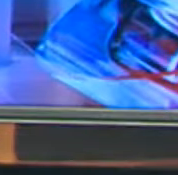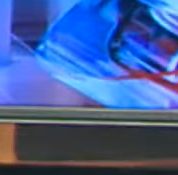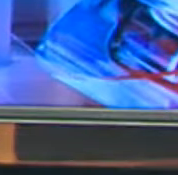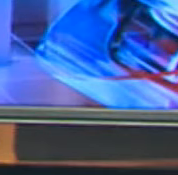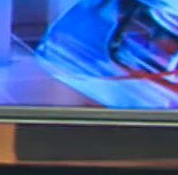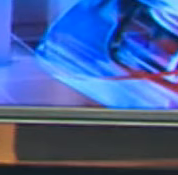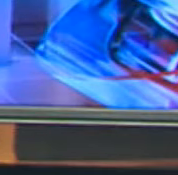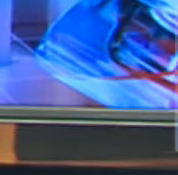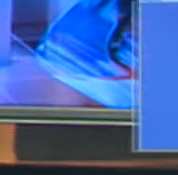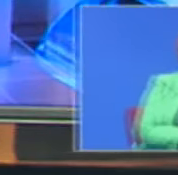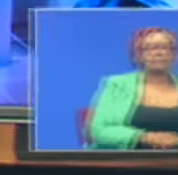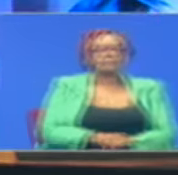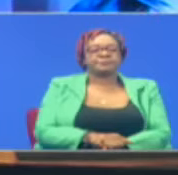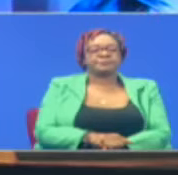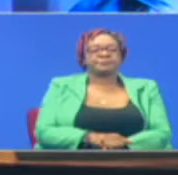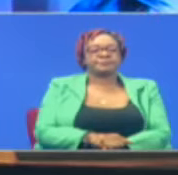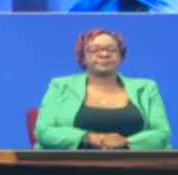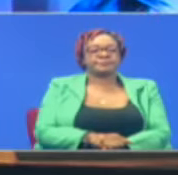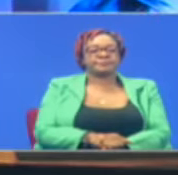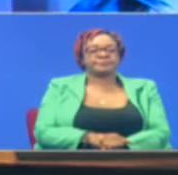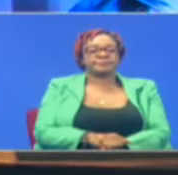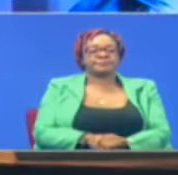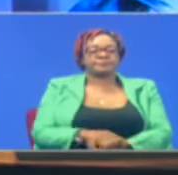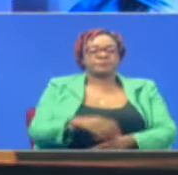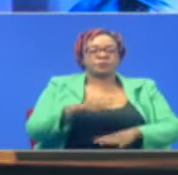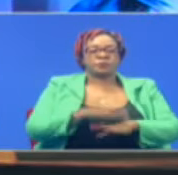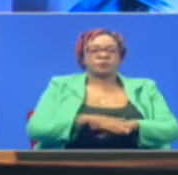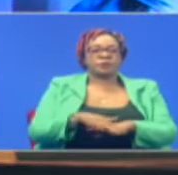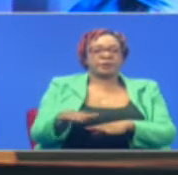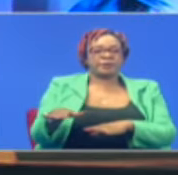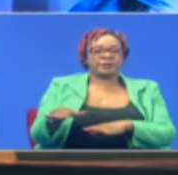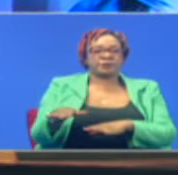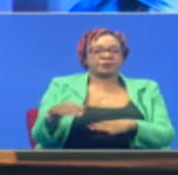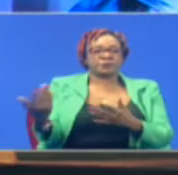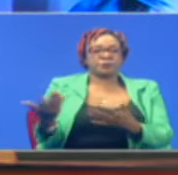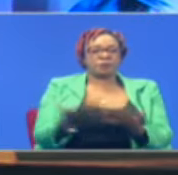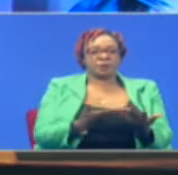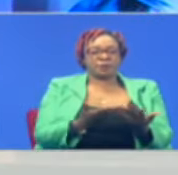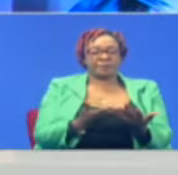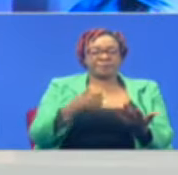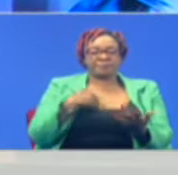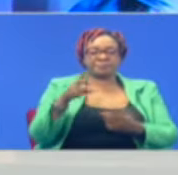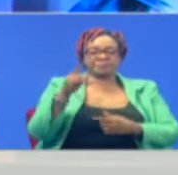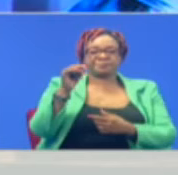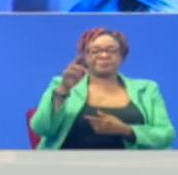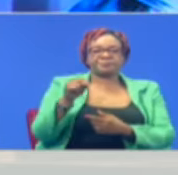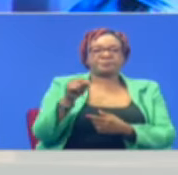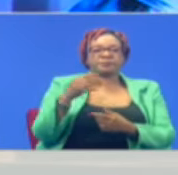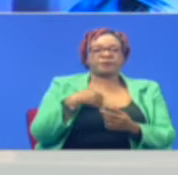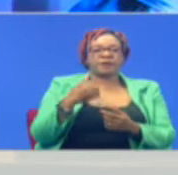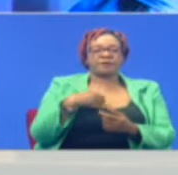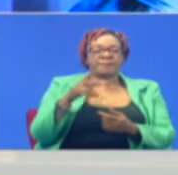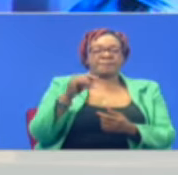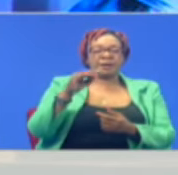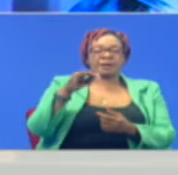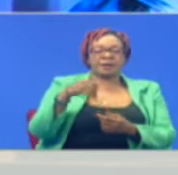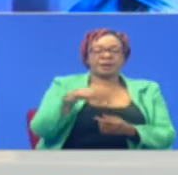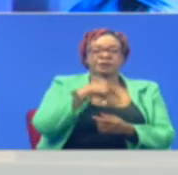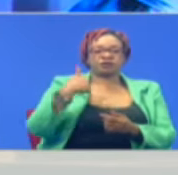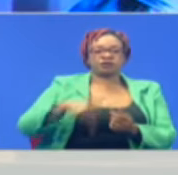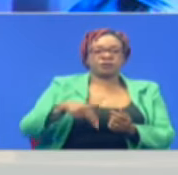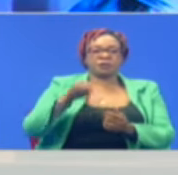Good evening and welcome to NTV Business. I'm Dan Mwangi. Now, despite the debt relief secured from the Paris Club and China in January, the